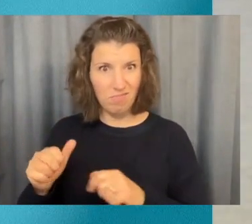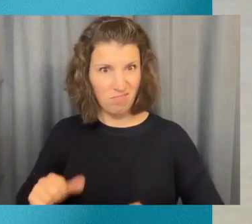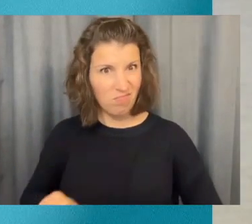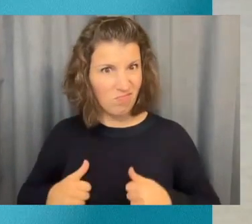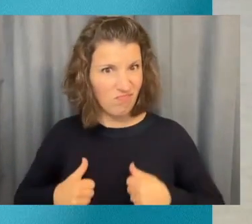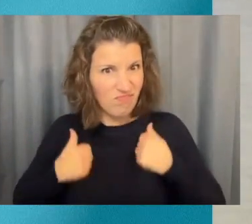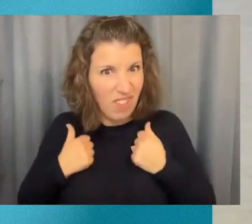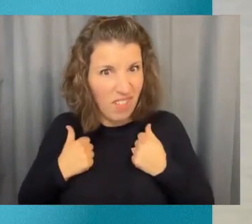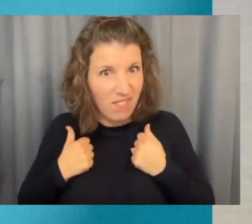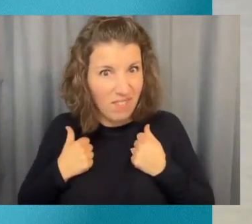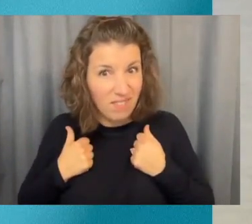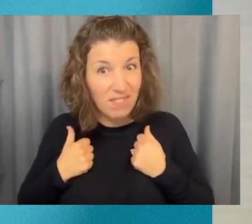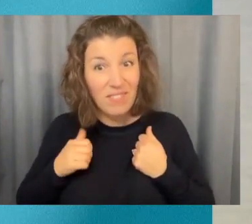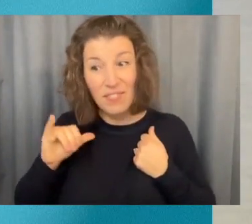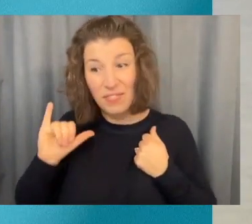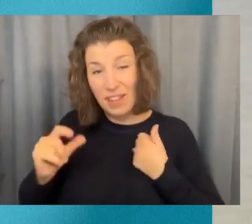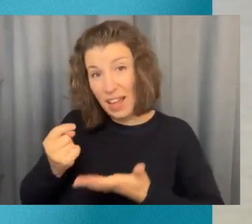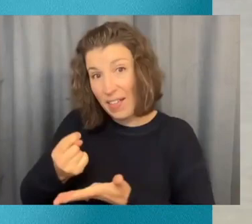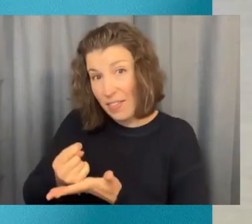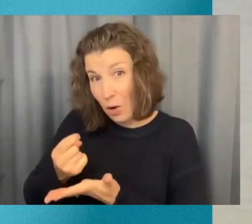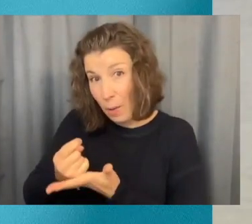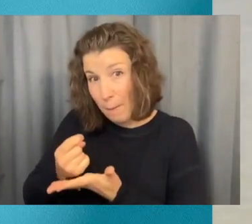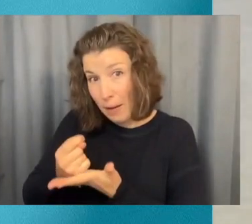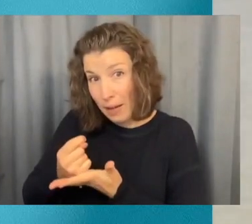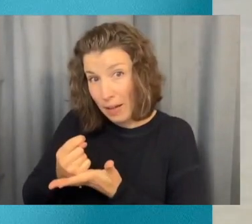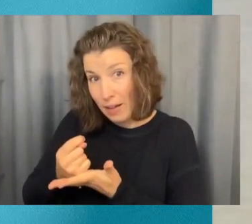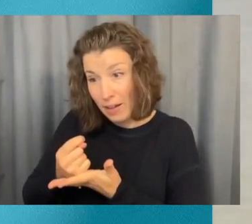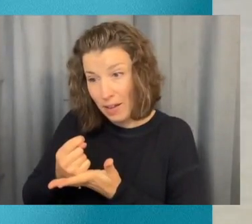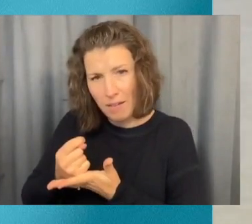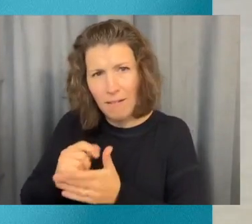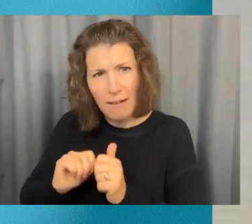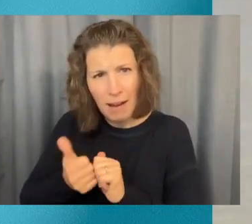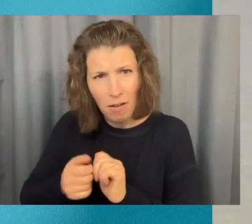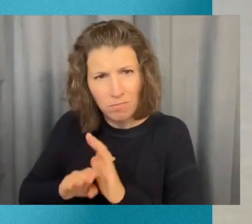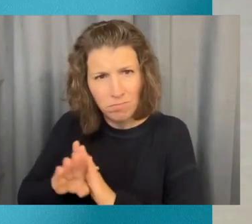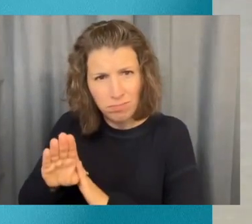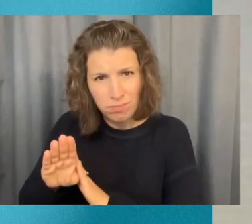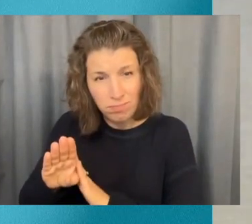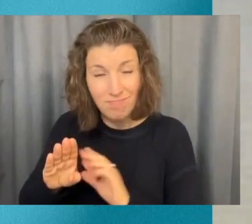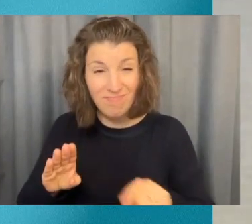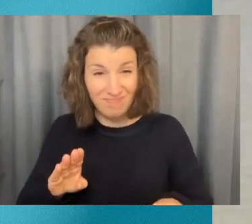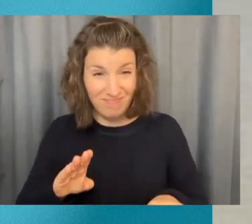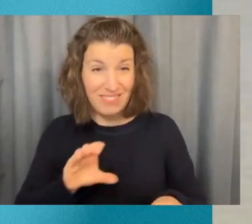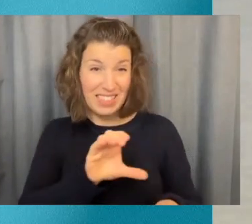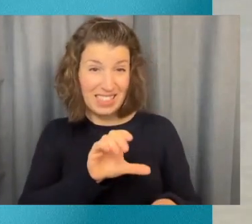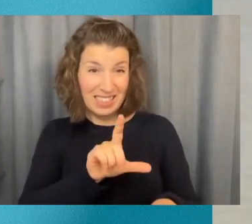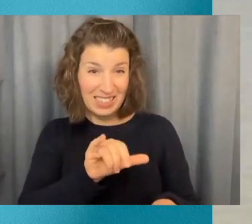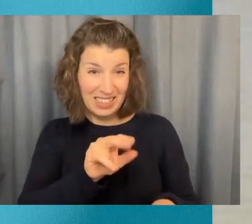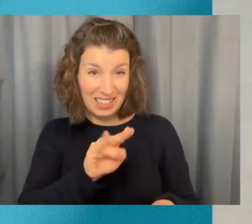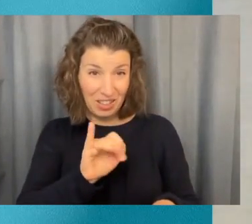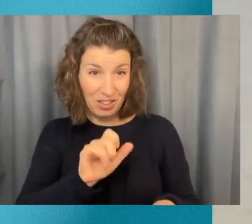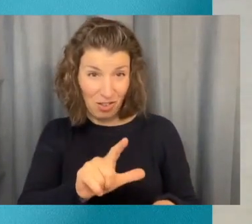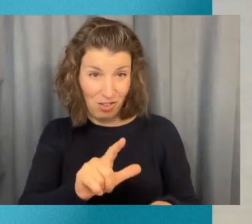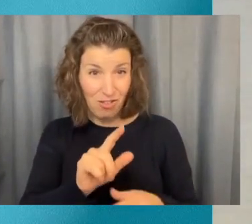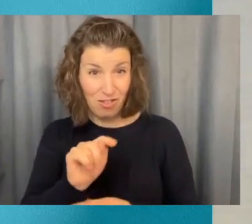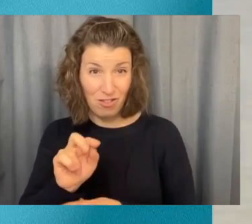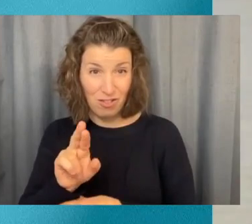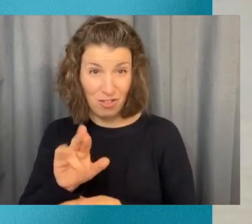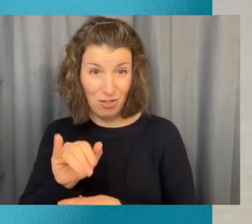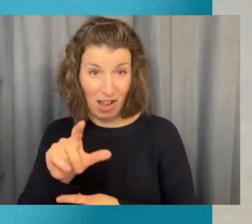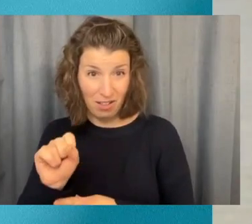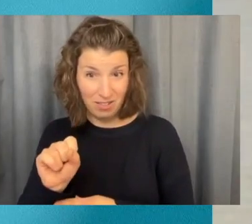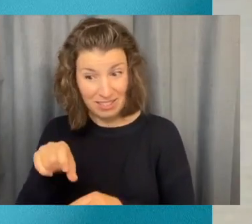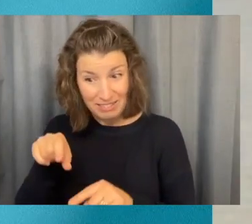That therapy came out of the understanding of clinical trials. This is the head of our NCI in North